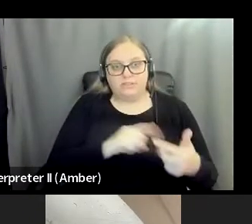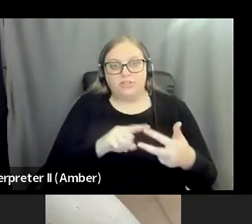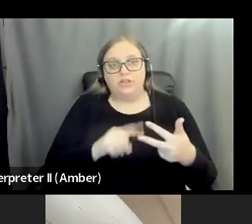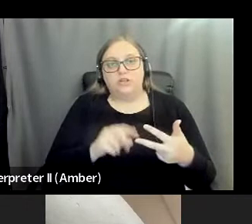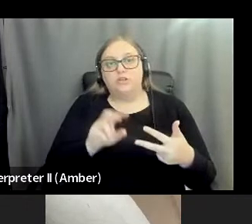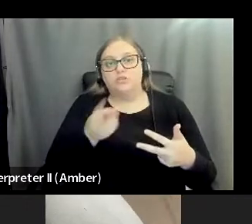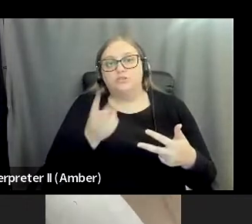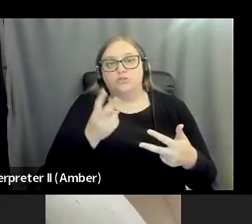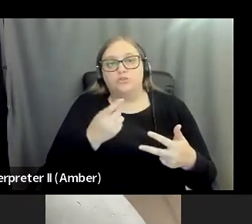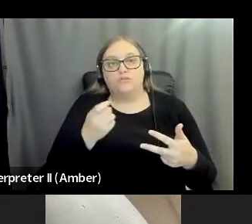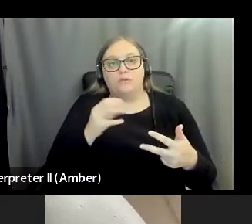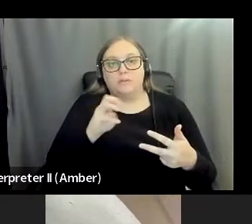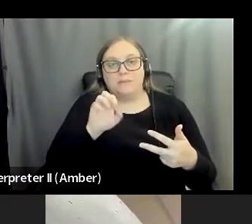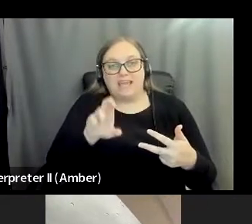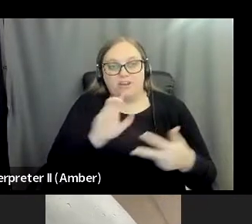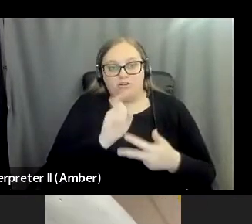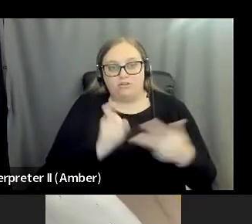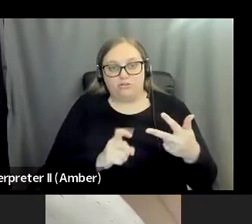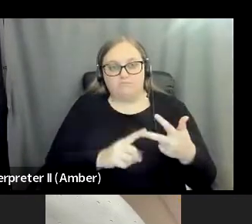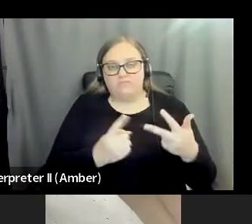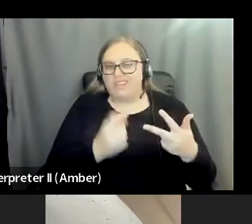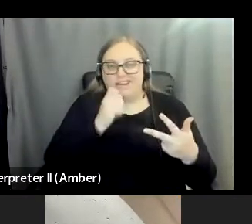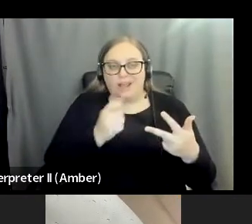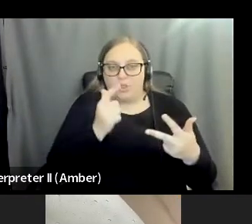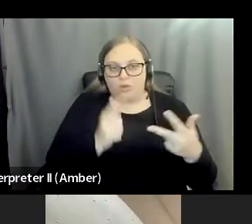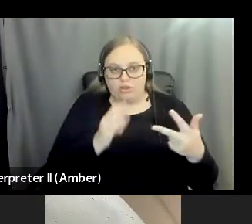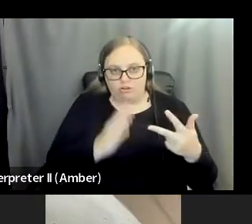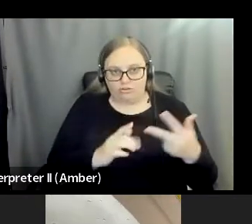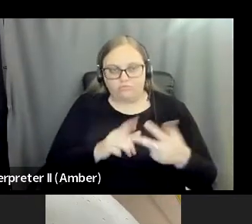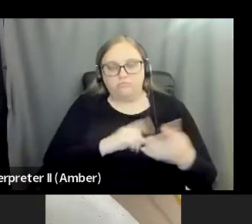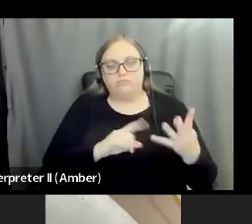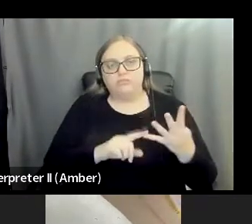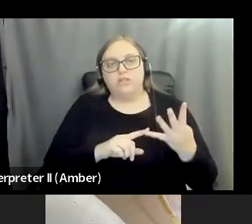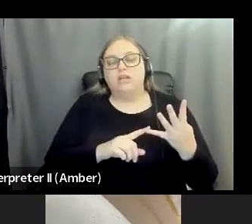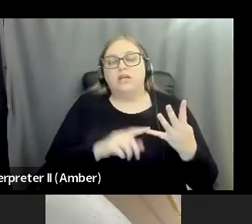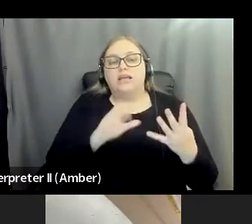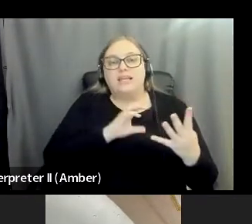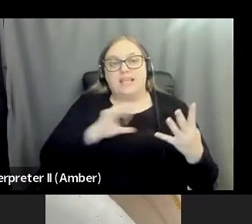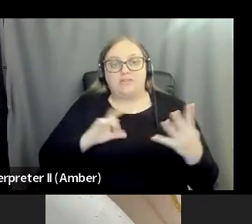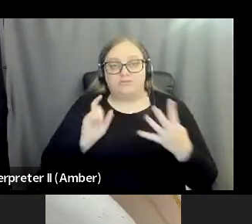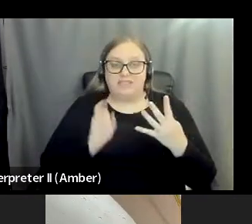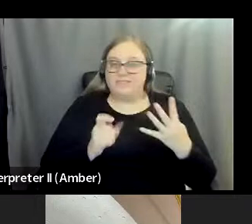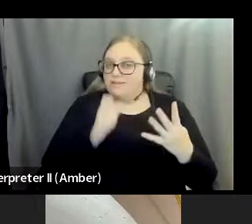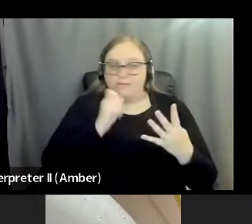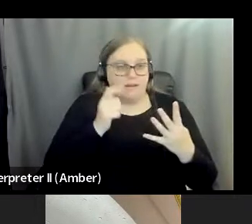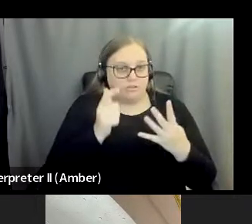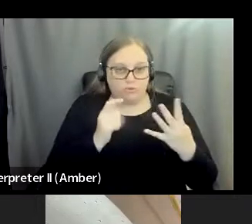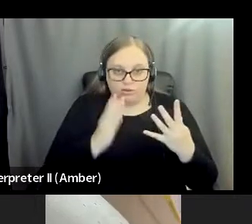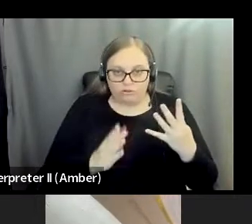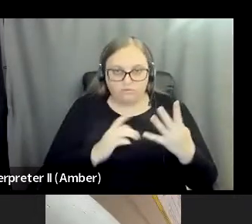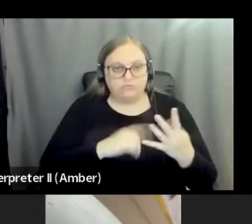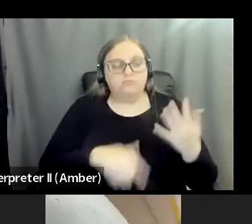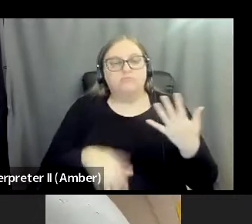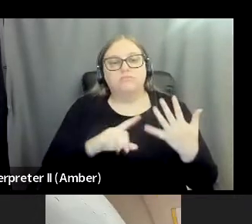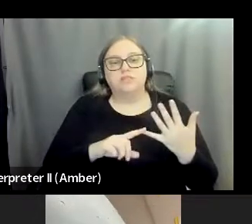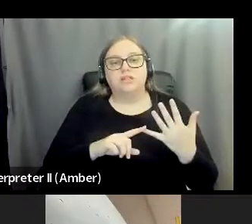be a non-lawyer, 1 member appointed by the council who must be a non-lawyer, 1 appointed by the chief judge of the